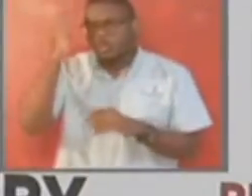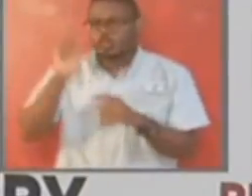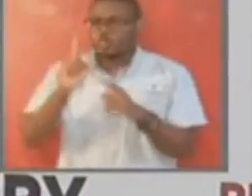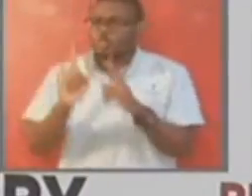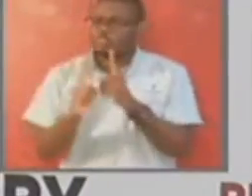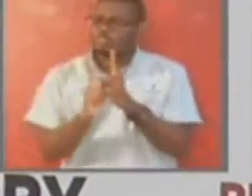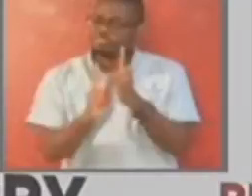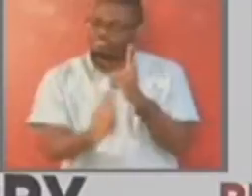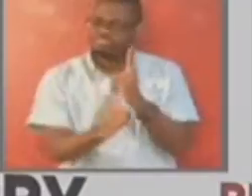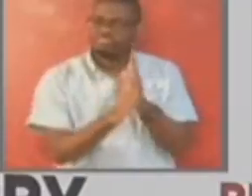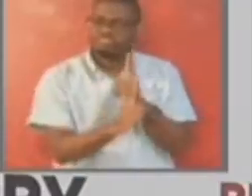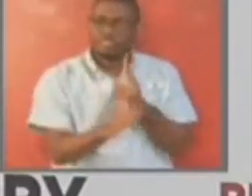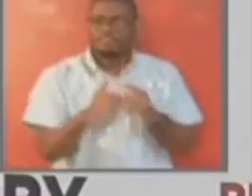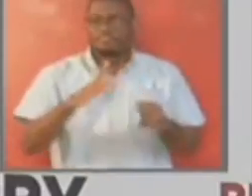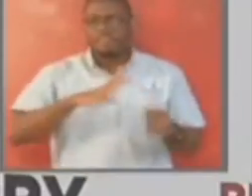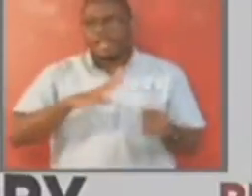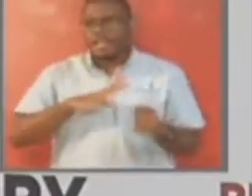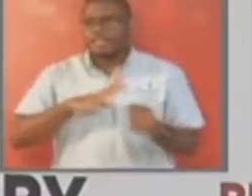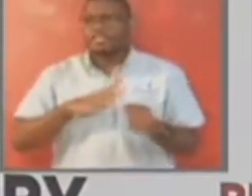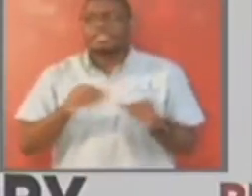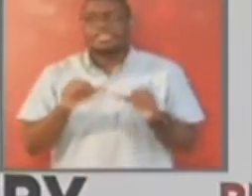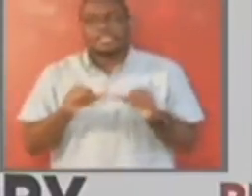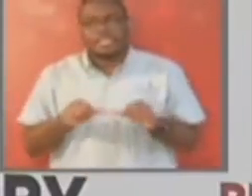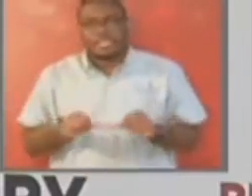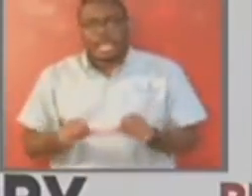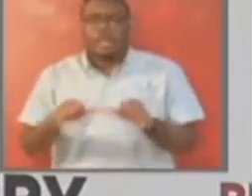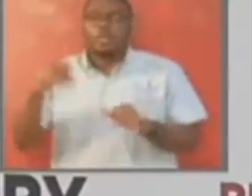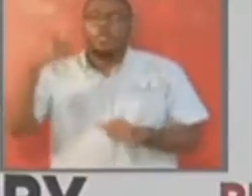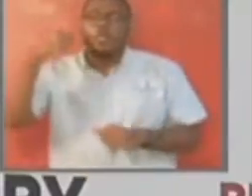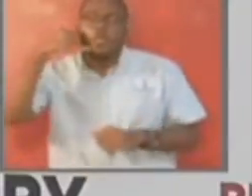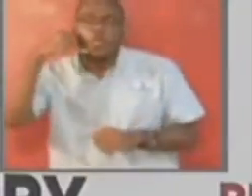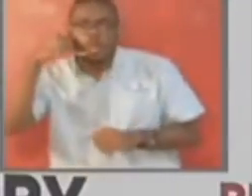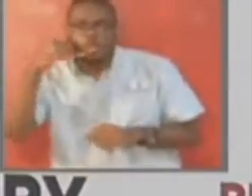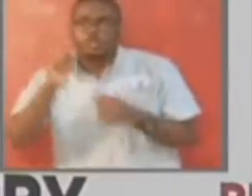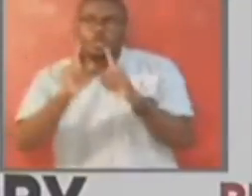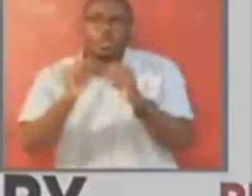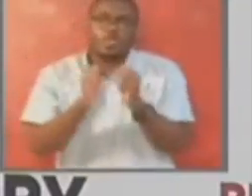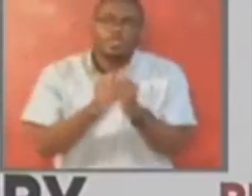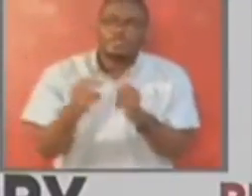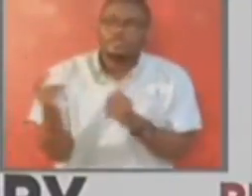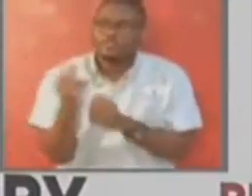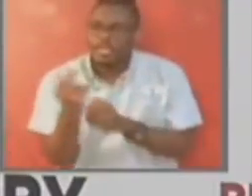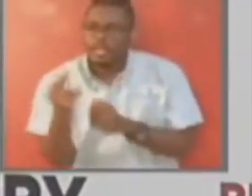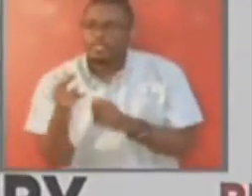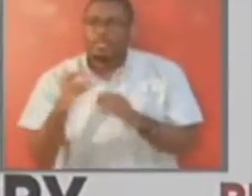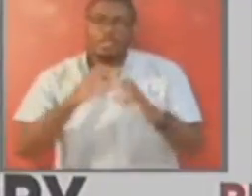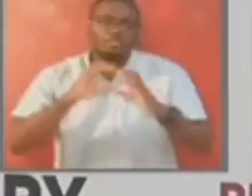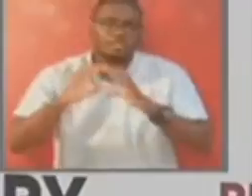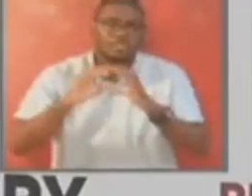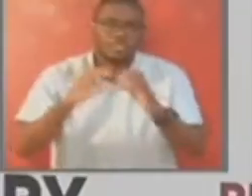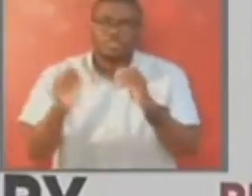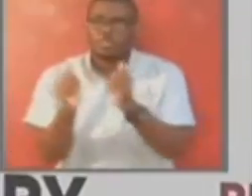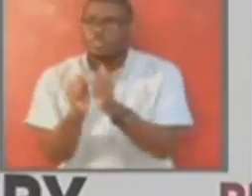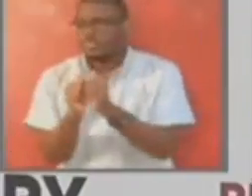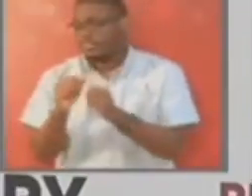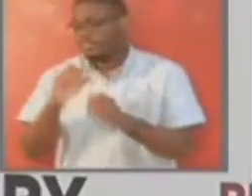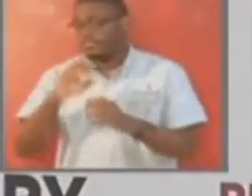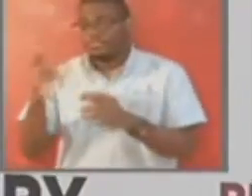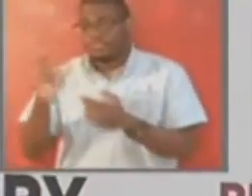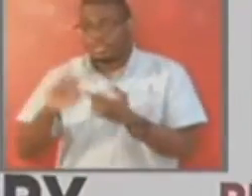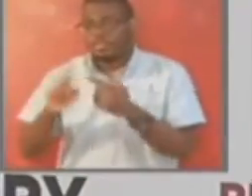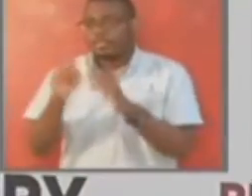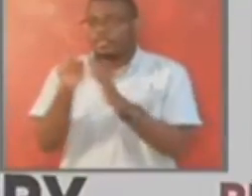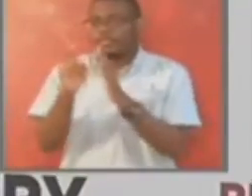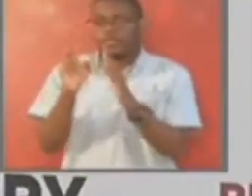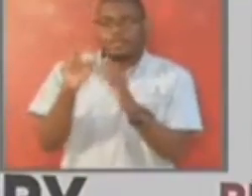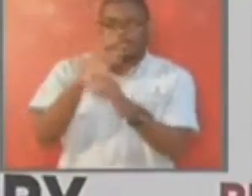necessarily social distance. And what I mean by that is we don't want to socially distance to the point where you don't video chat, with granny, even